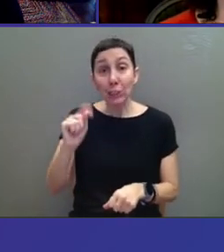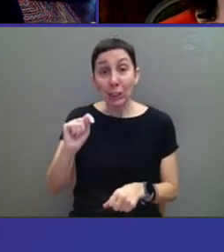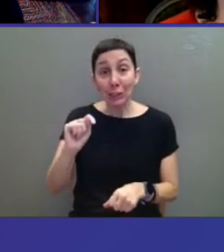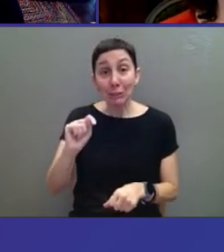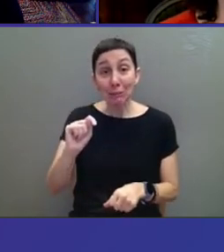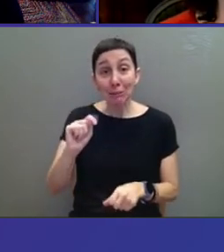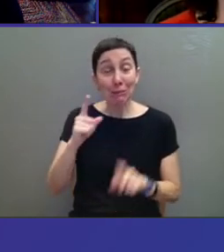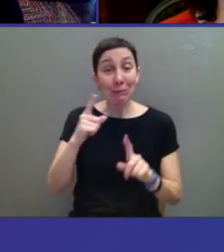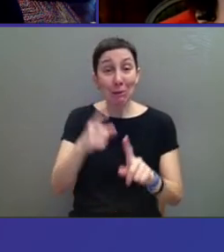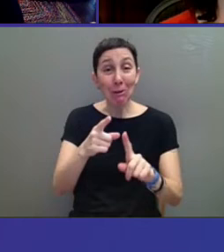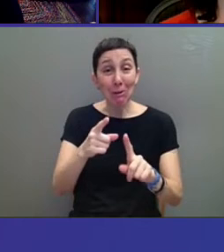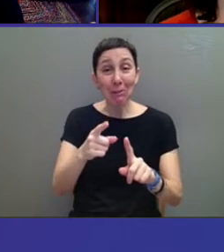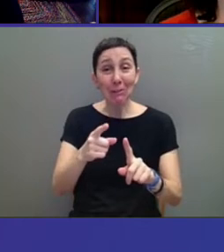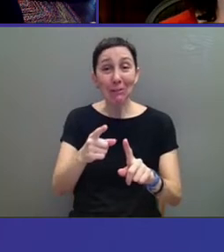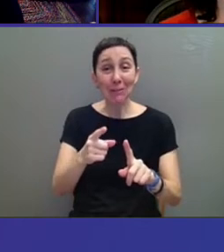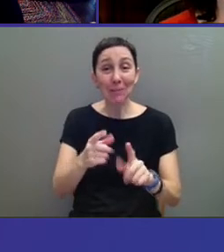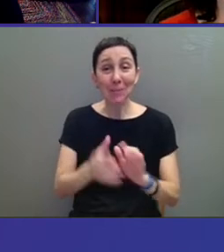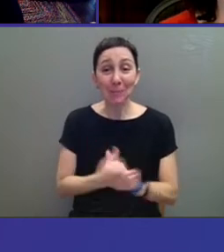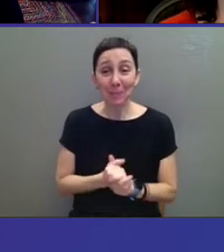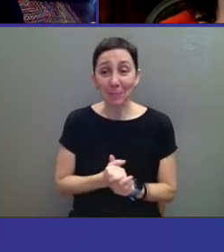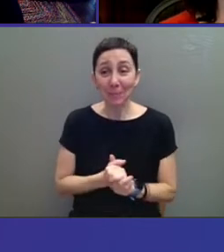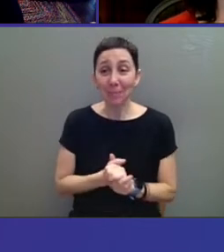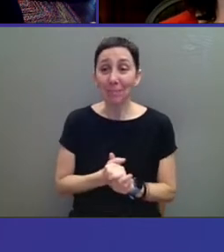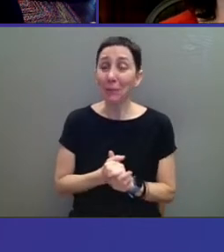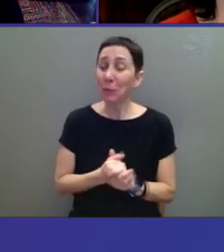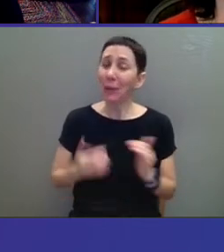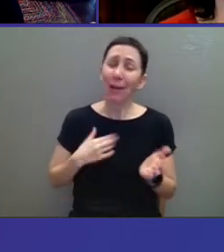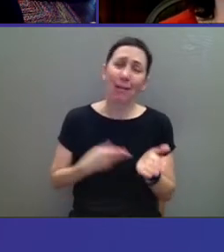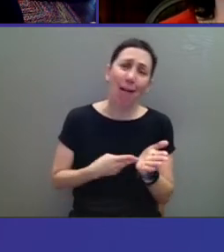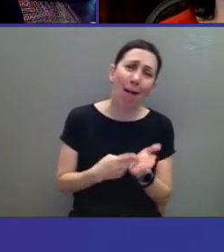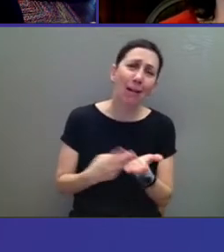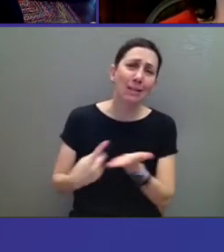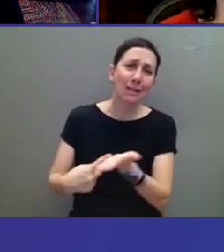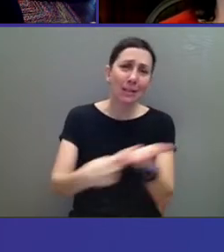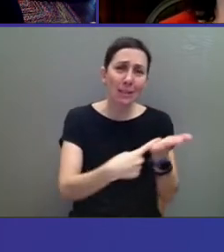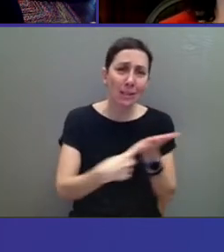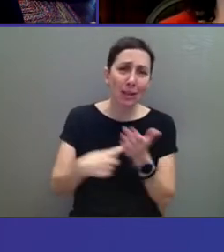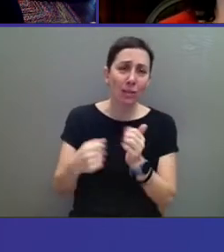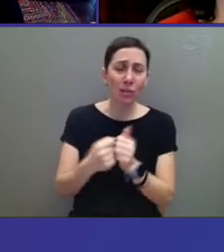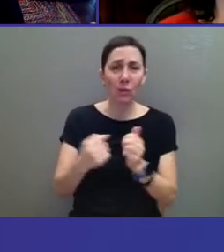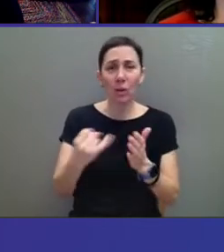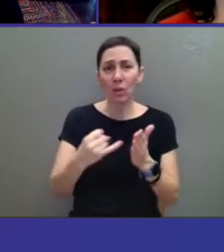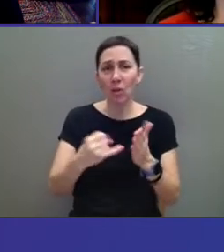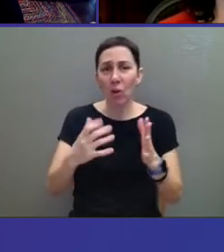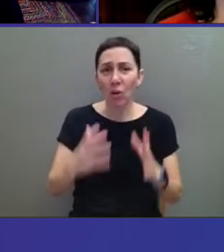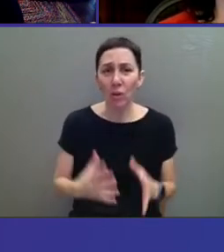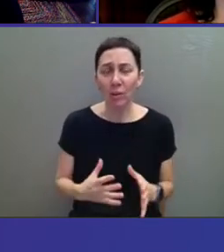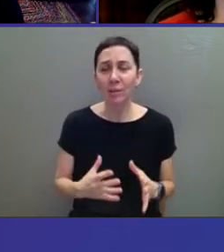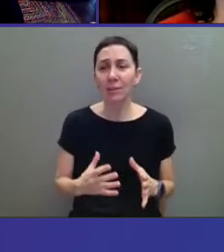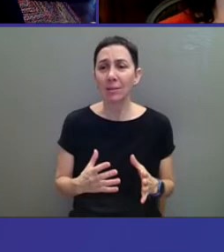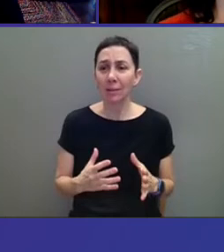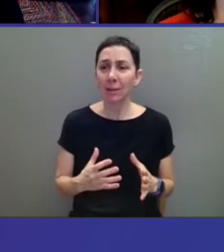and a really honest discussion that happened among the artists. And